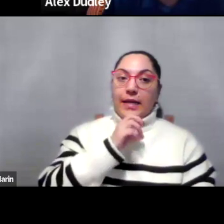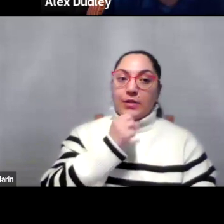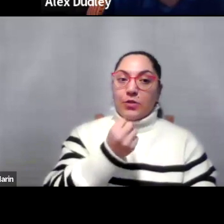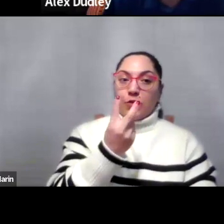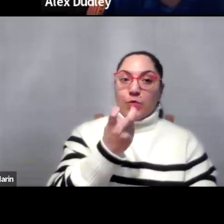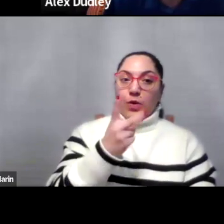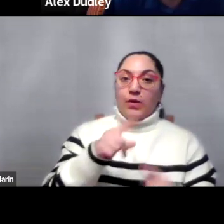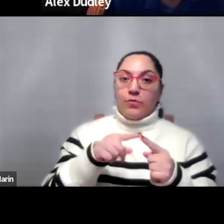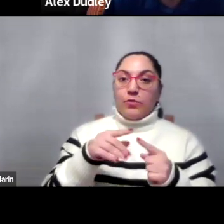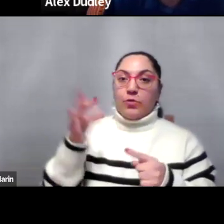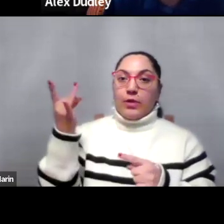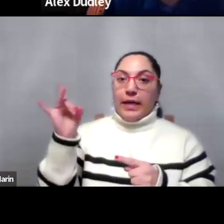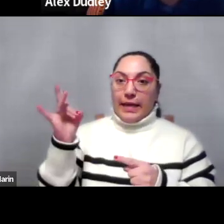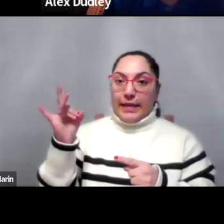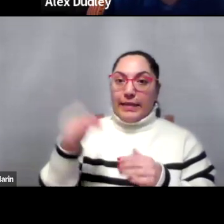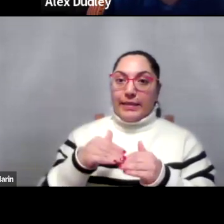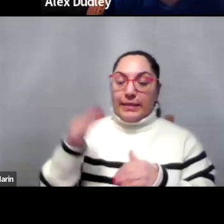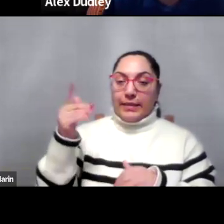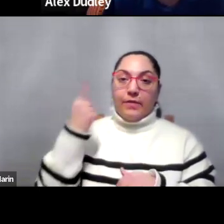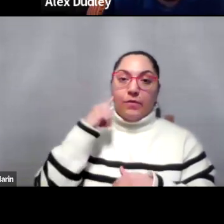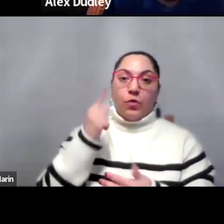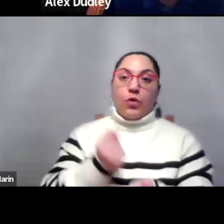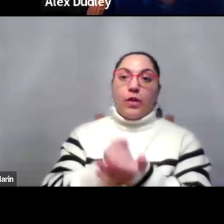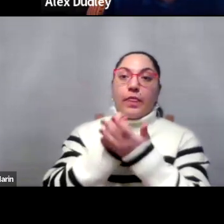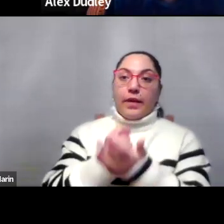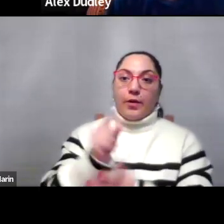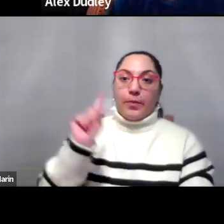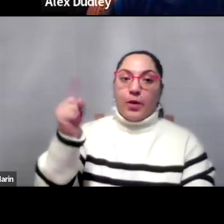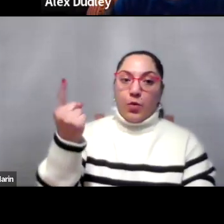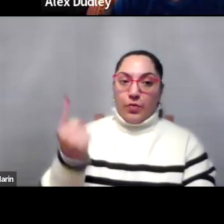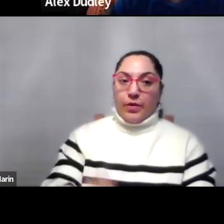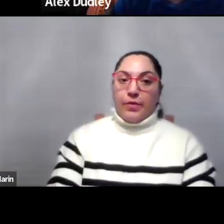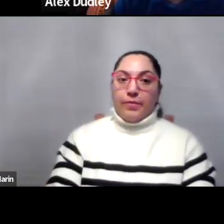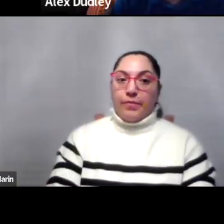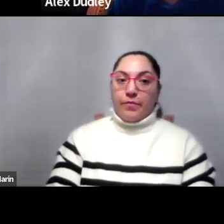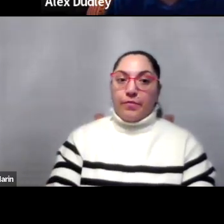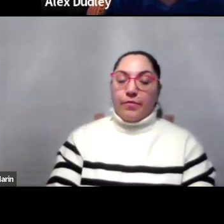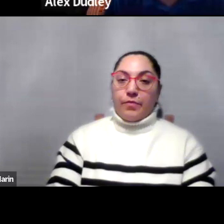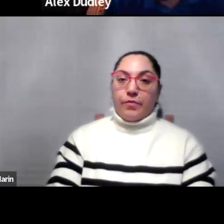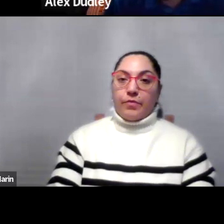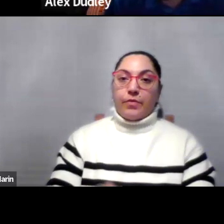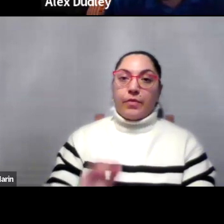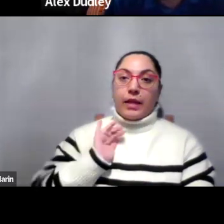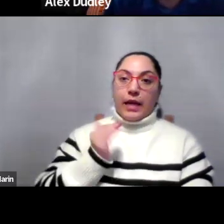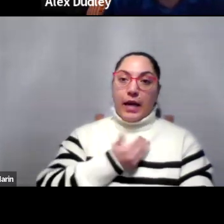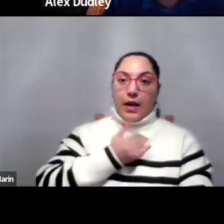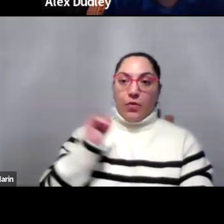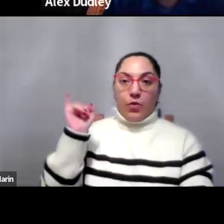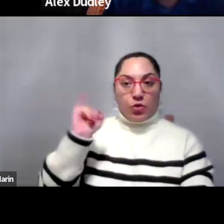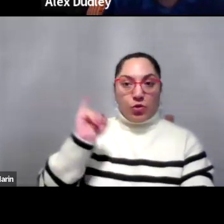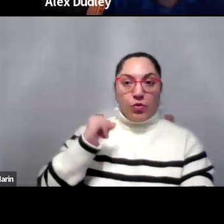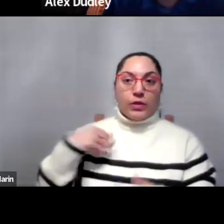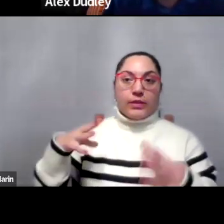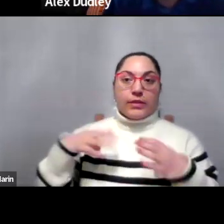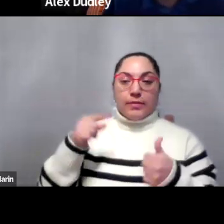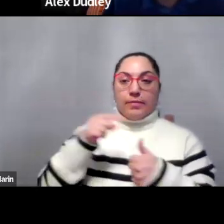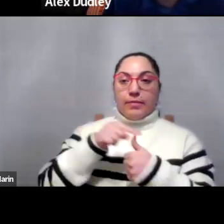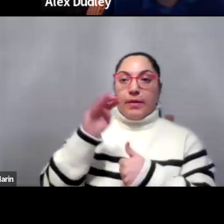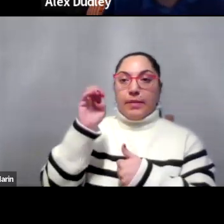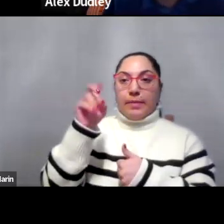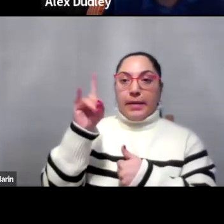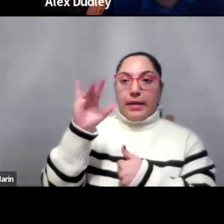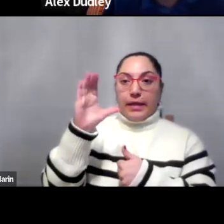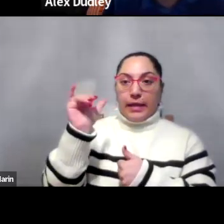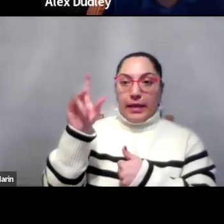12 to 18 currently for therapy only. Our insurances that we accept are Medicaid,